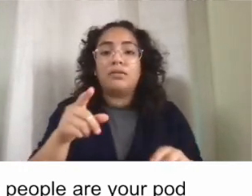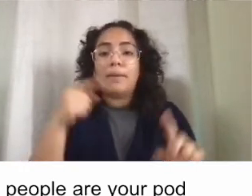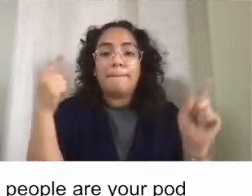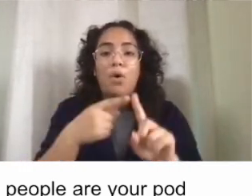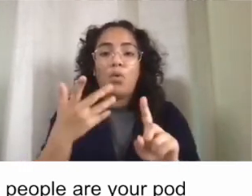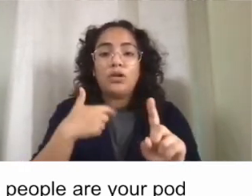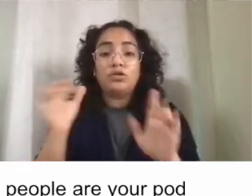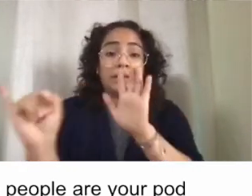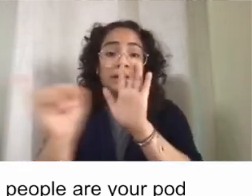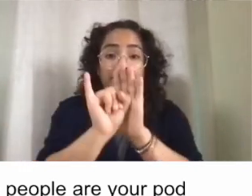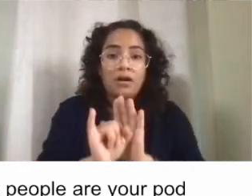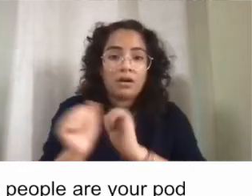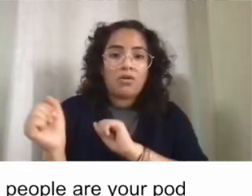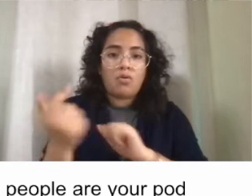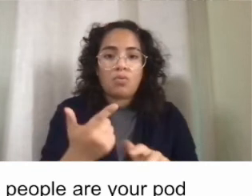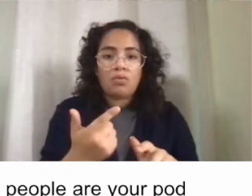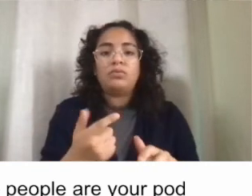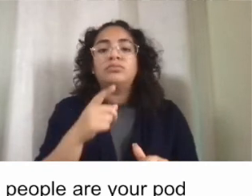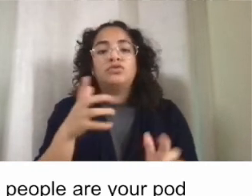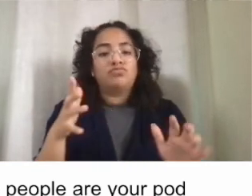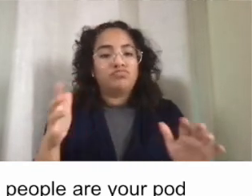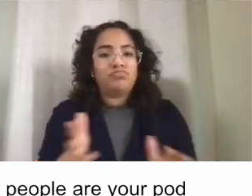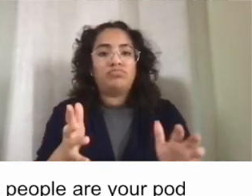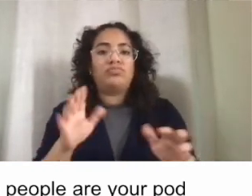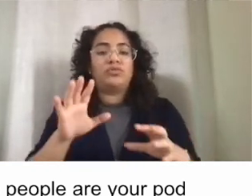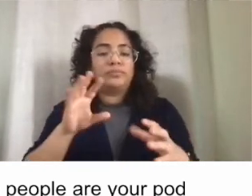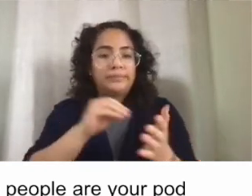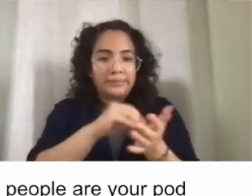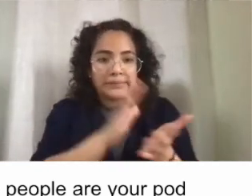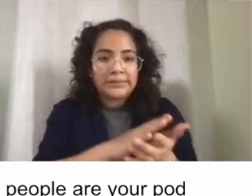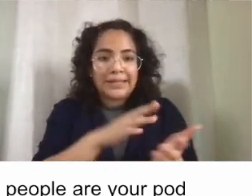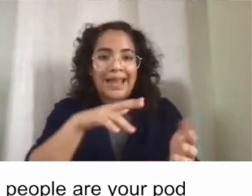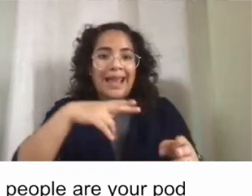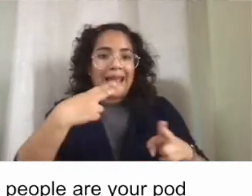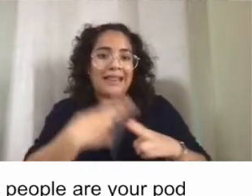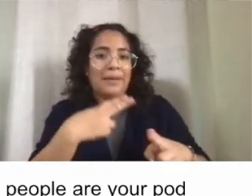are encouraged to put names in the